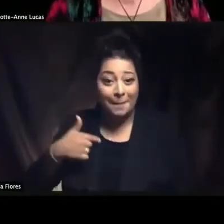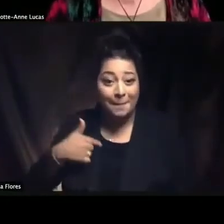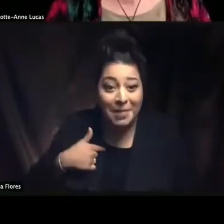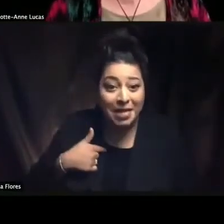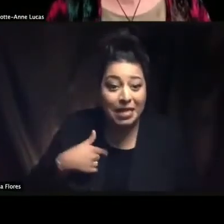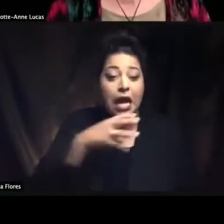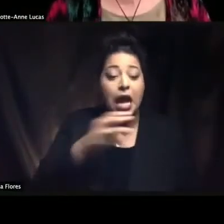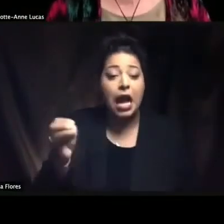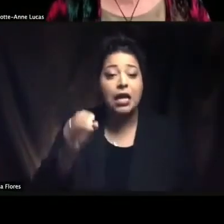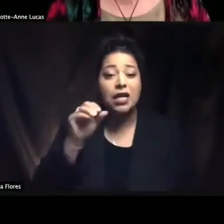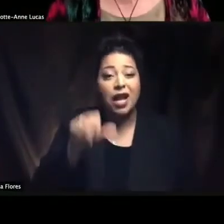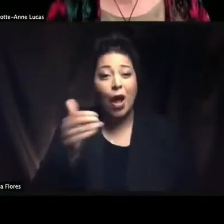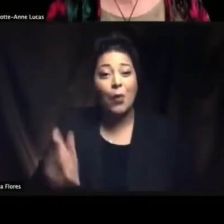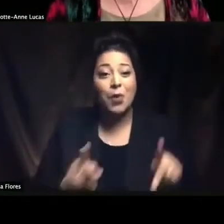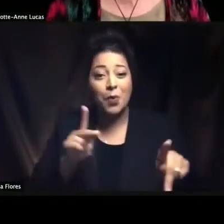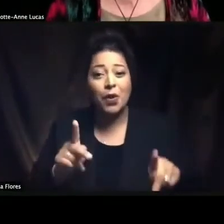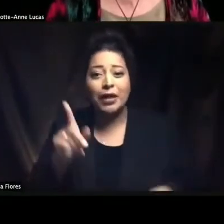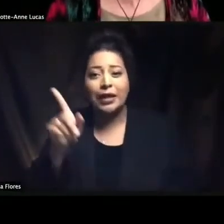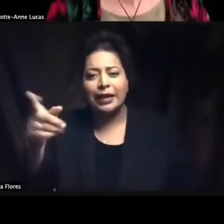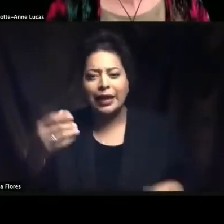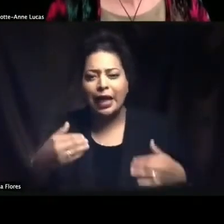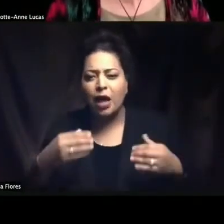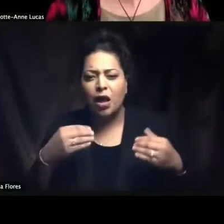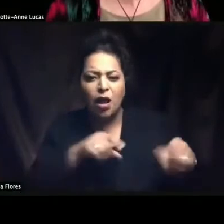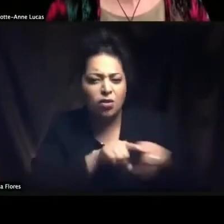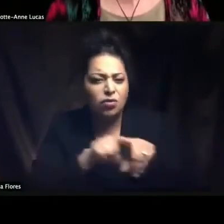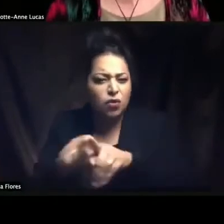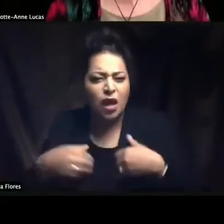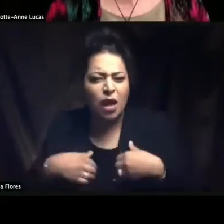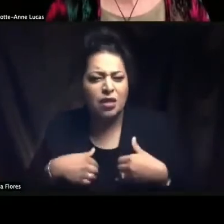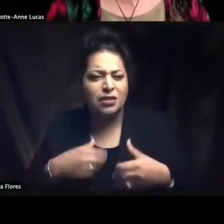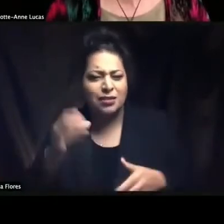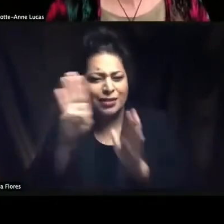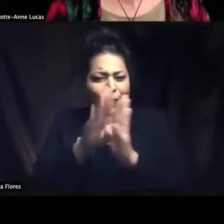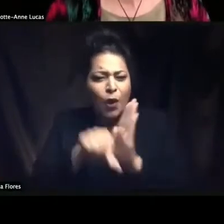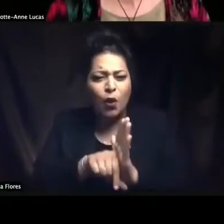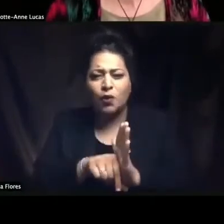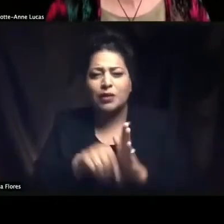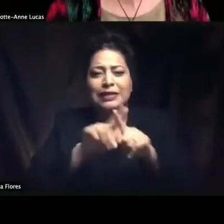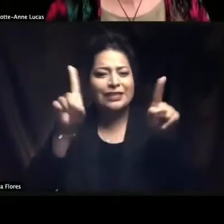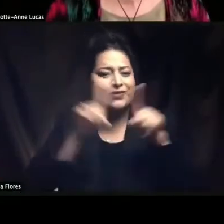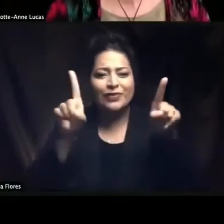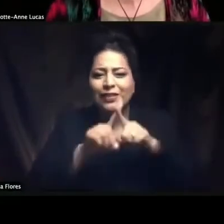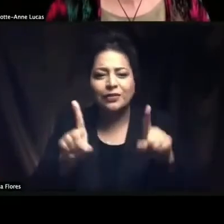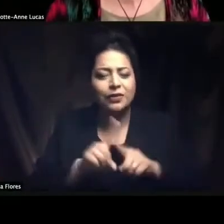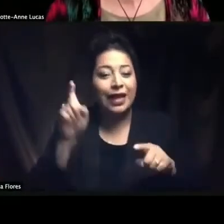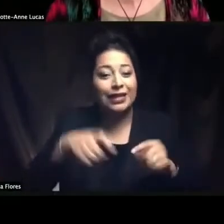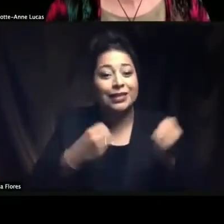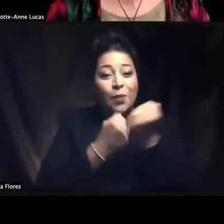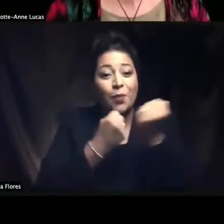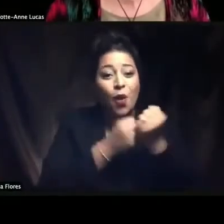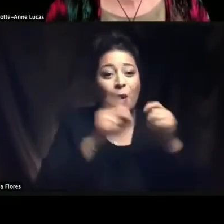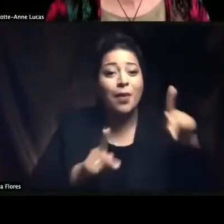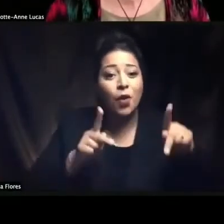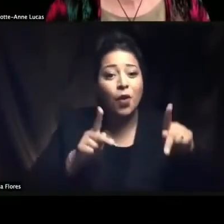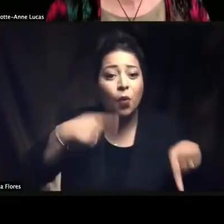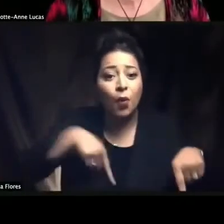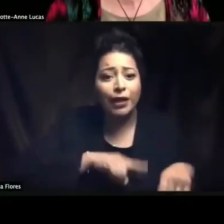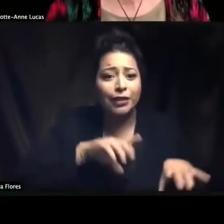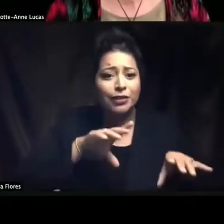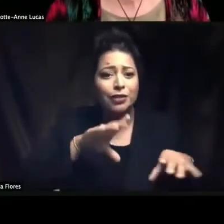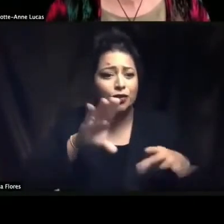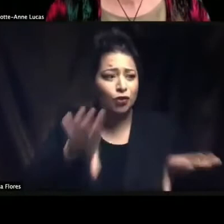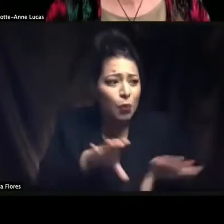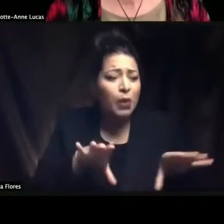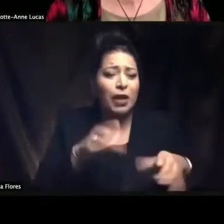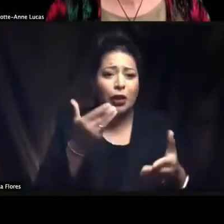like Benny Price. He has a movement going on. There's so many people doing so many things. And so we have to support these people when they're doing good things. We're